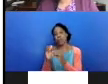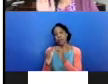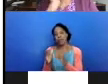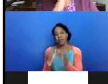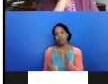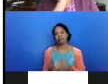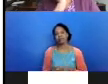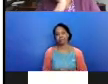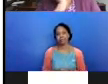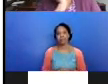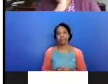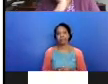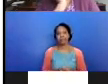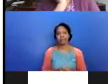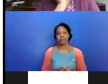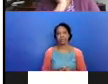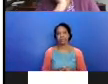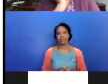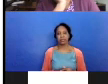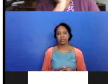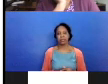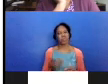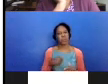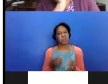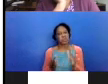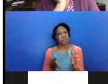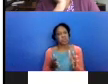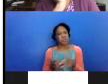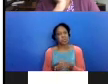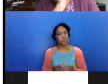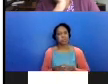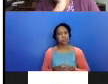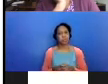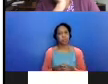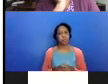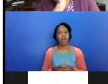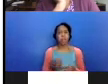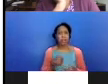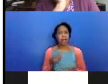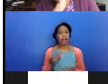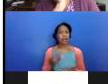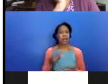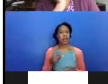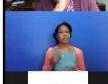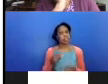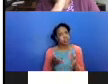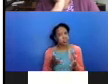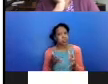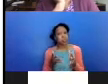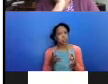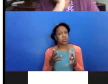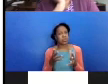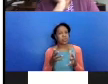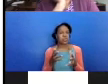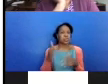going to go there in just a second. I was also nervous because I recognize that not all men who are traumatized go on to abuse people. So there's